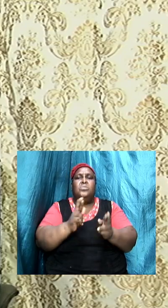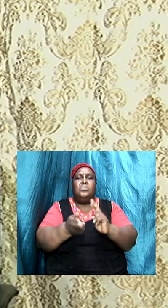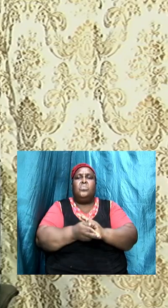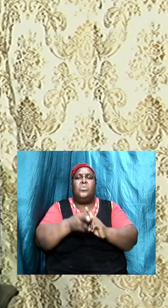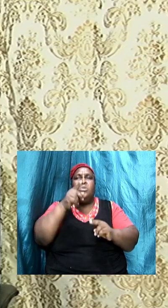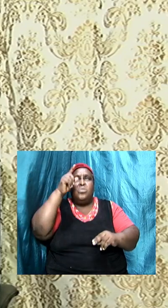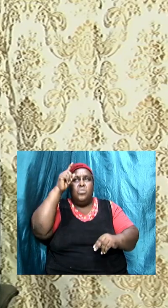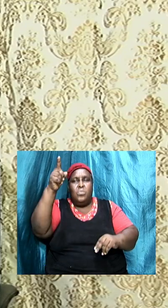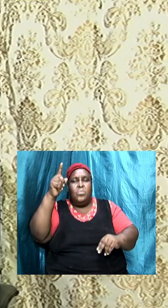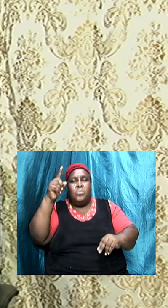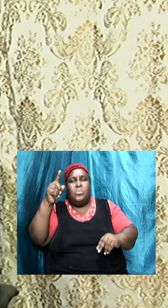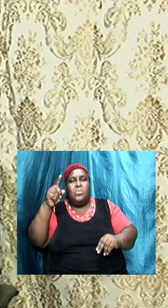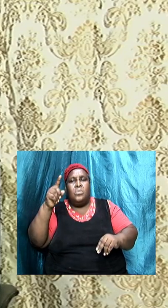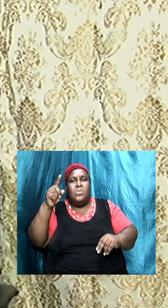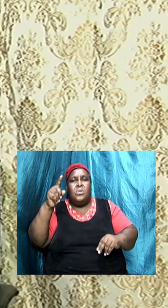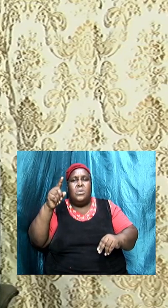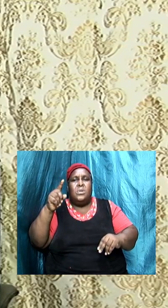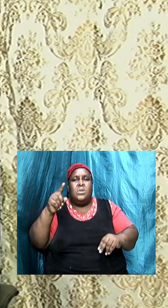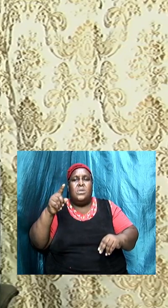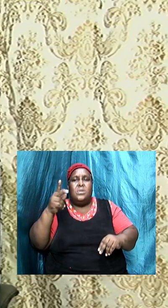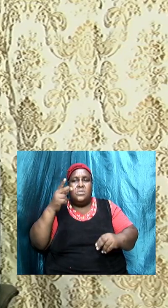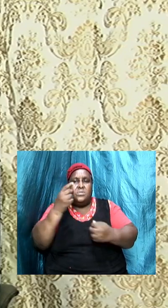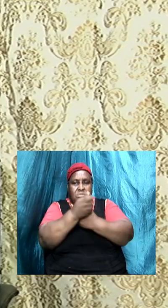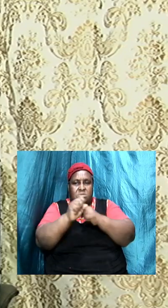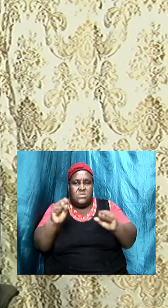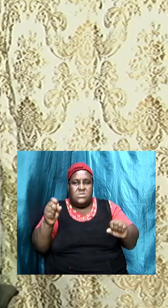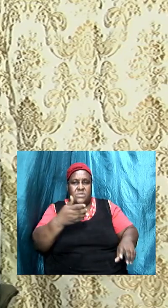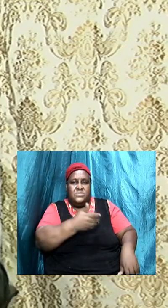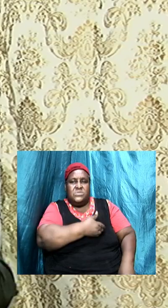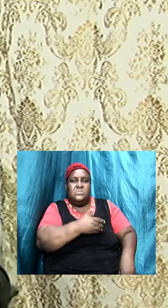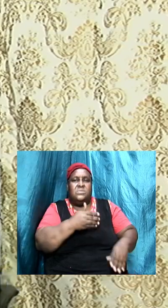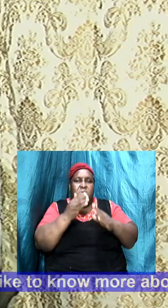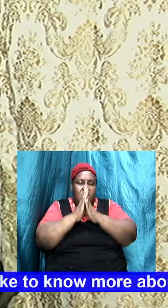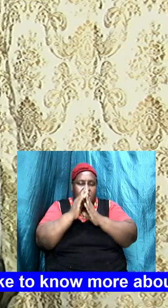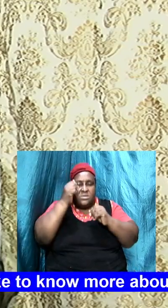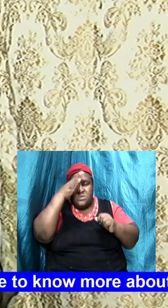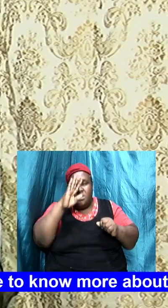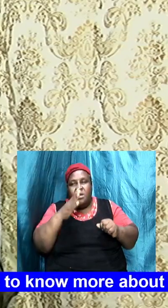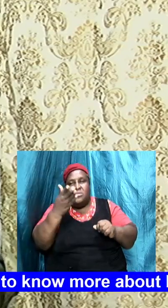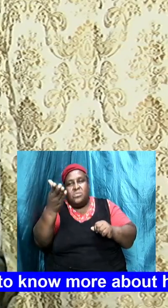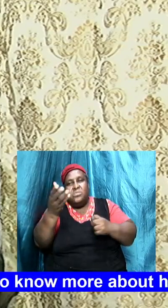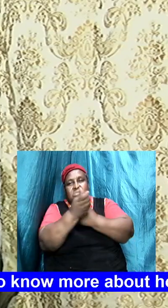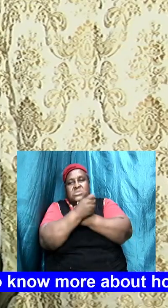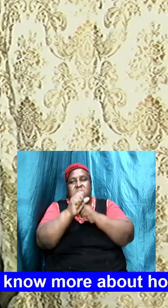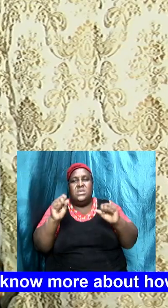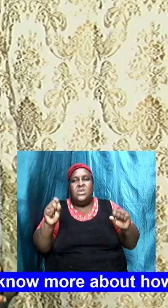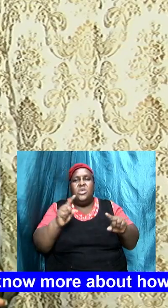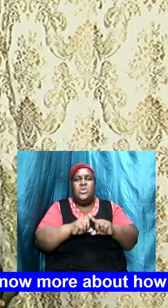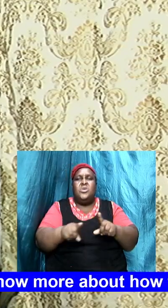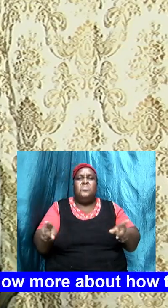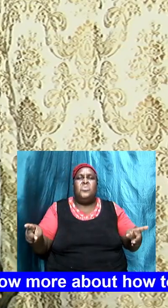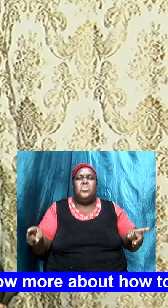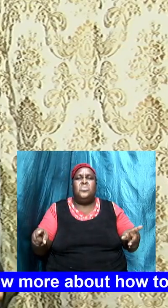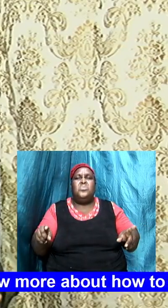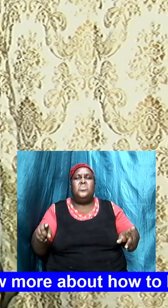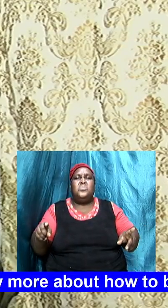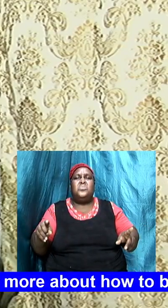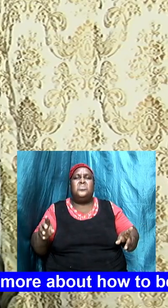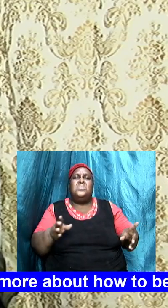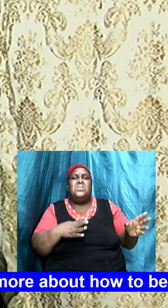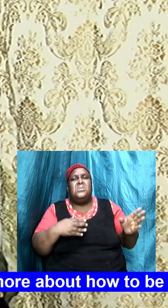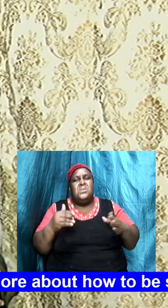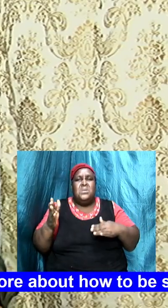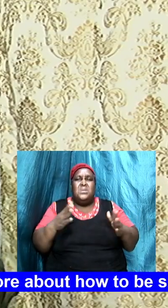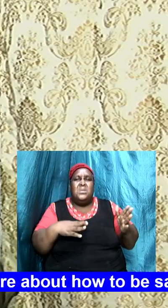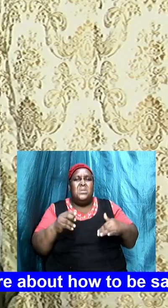you will save their souls. We ask, God, that for those who are saved, but, God, they are a bit wavering, they are